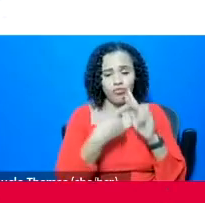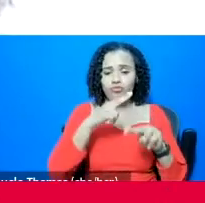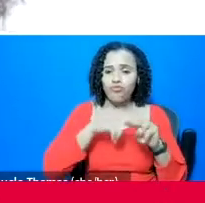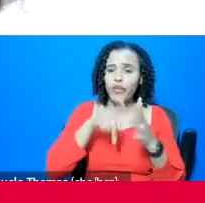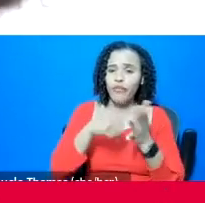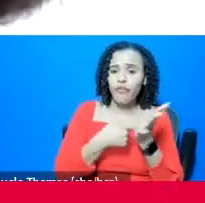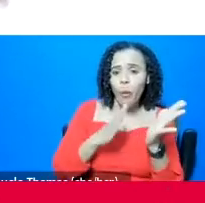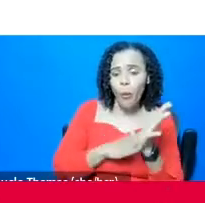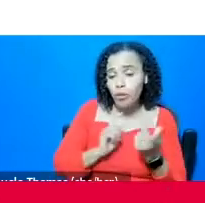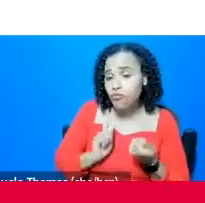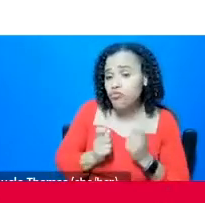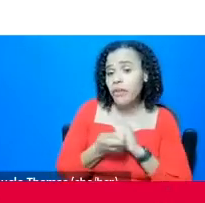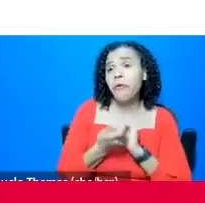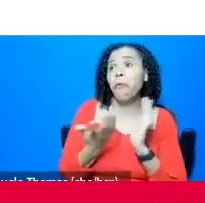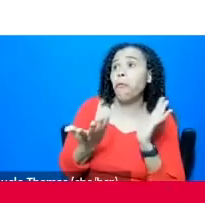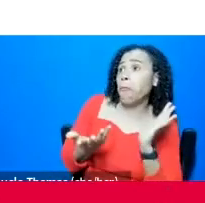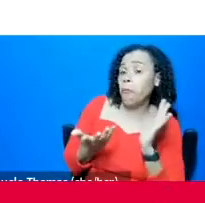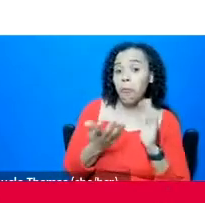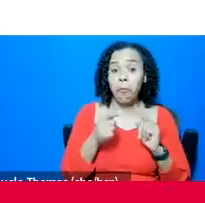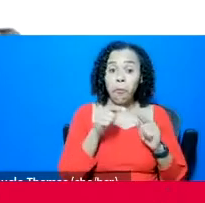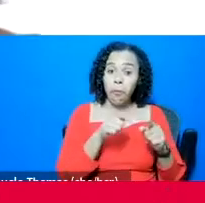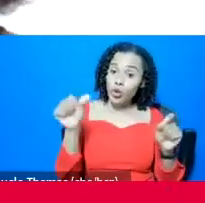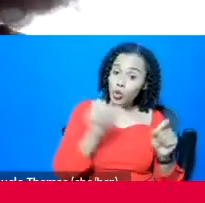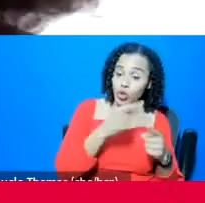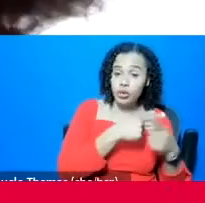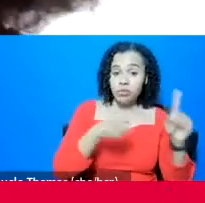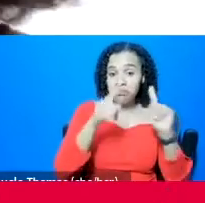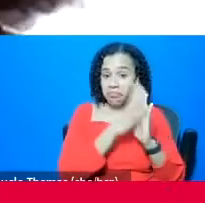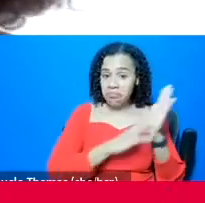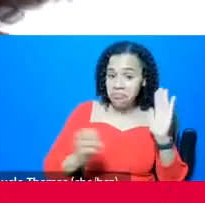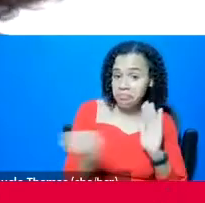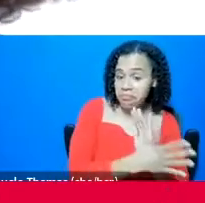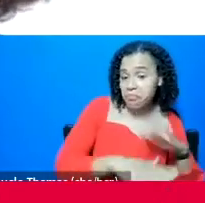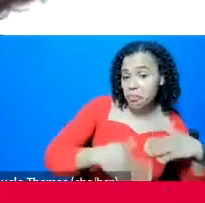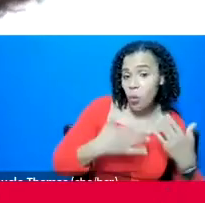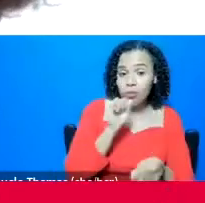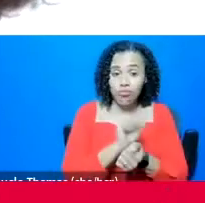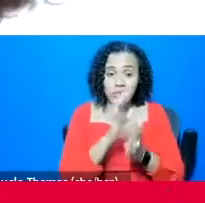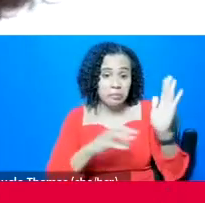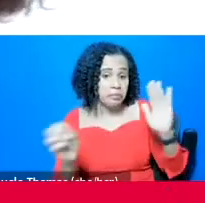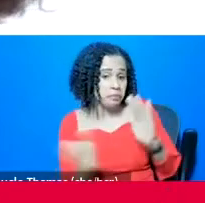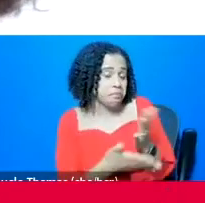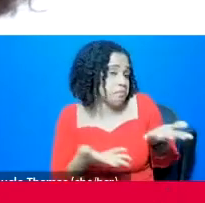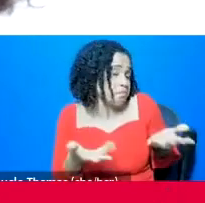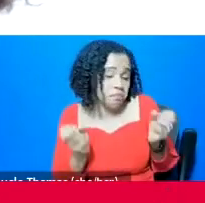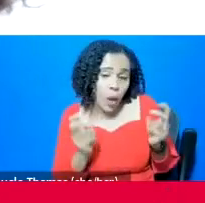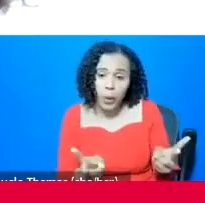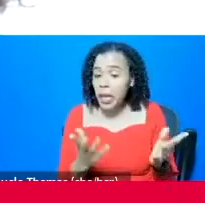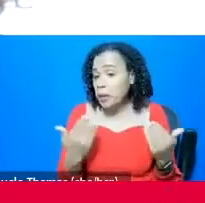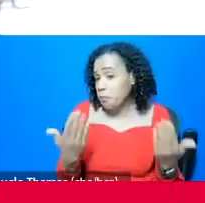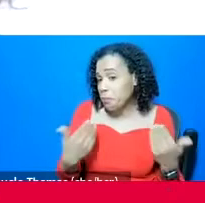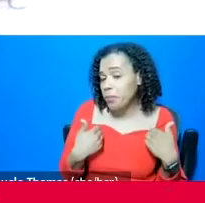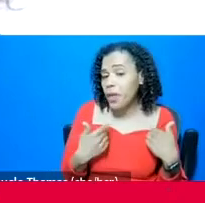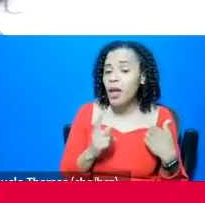whether the reform comes in the form of an abolition, then I mean, sure, word. But other than that,